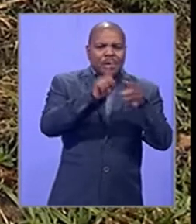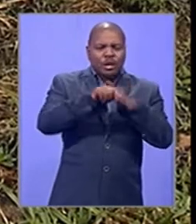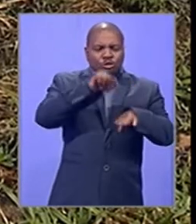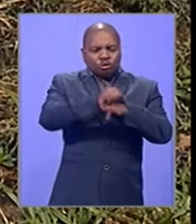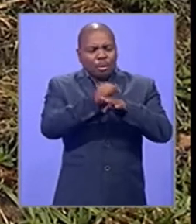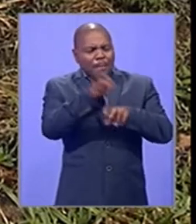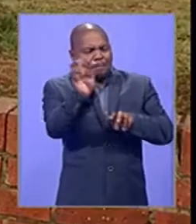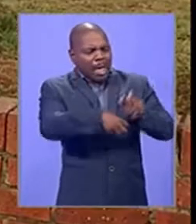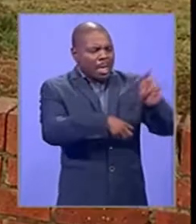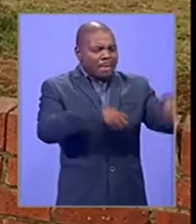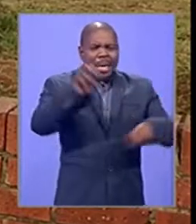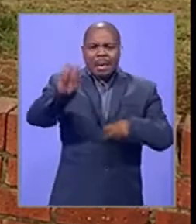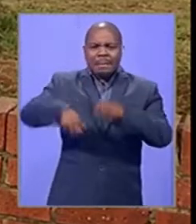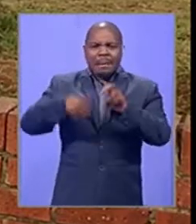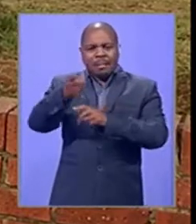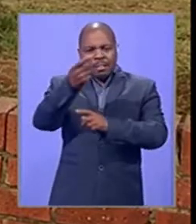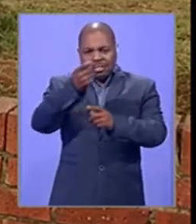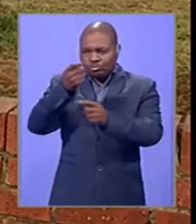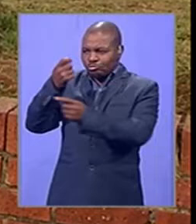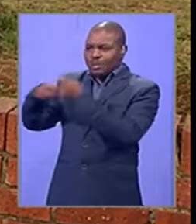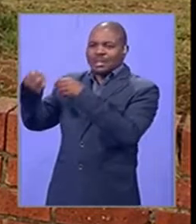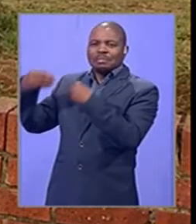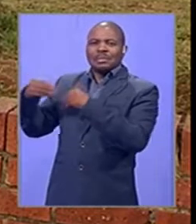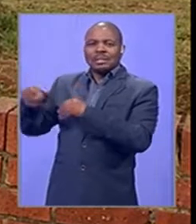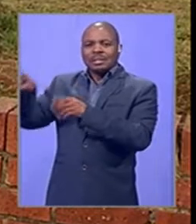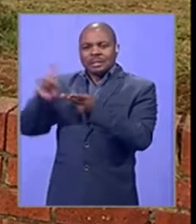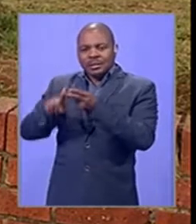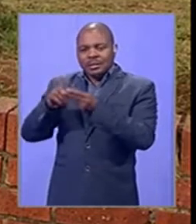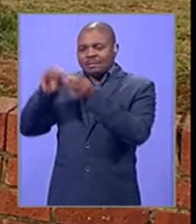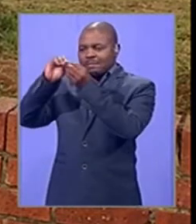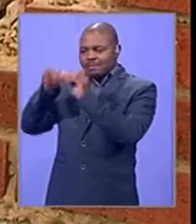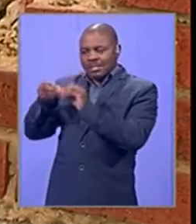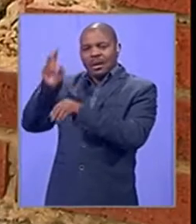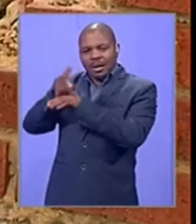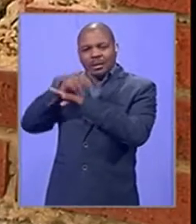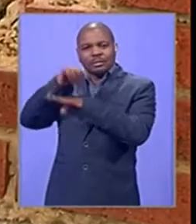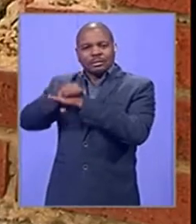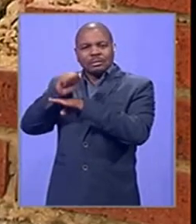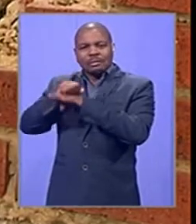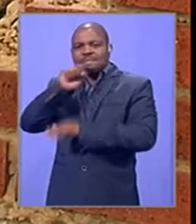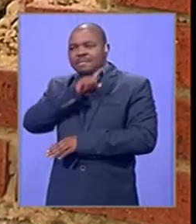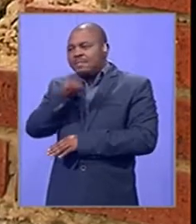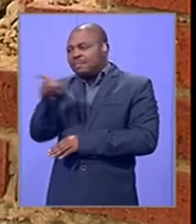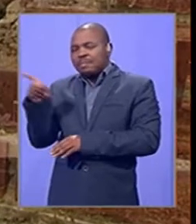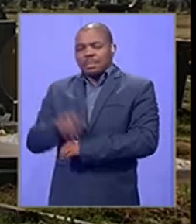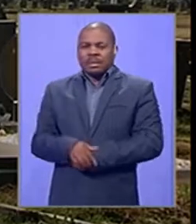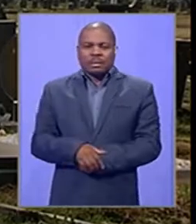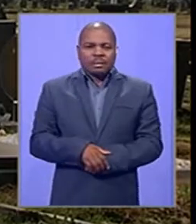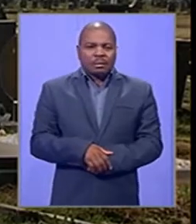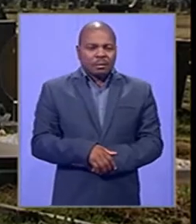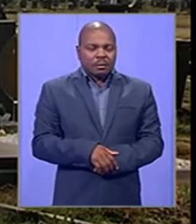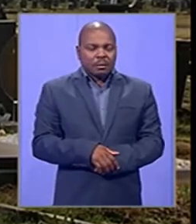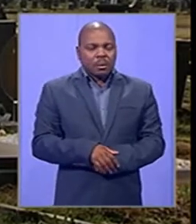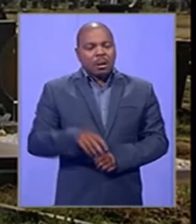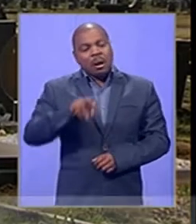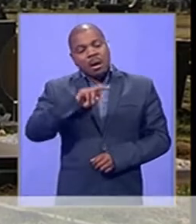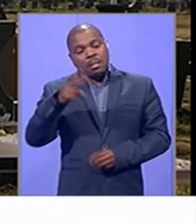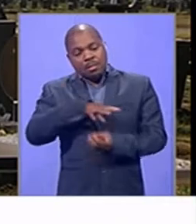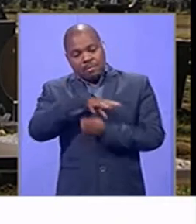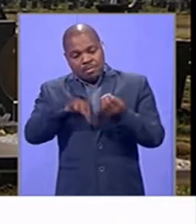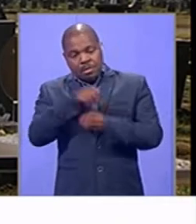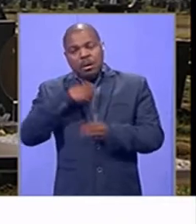segopotšo ao ba rekišetša go beng ba dikgwebo bao ba dirago maswika ka ditsela tša boradia. We are working for other families